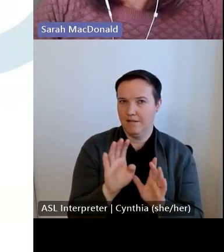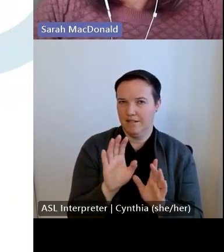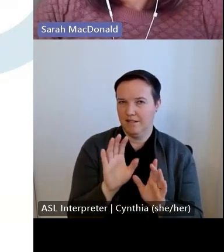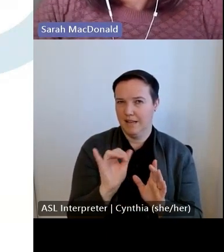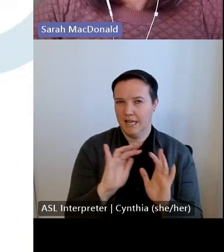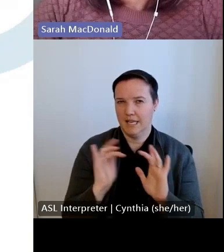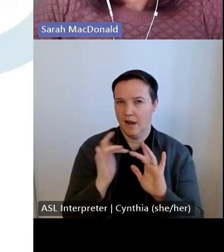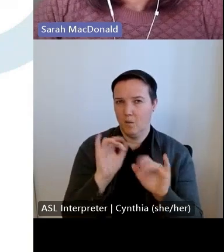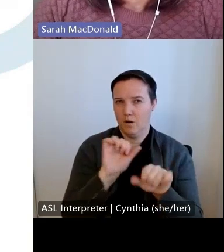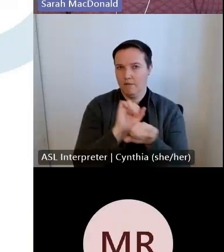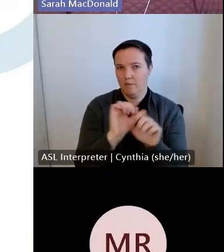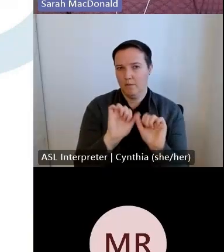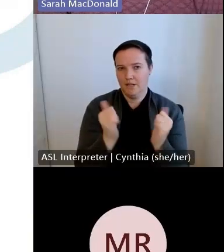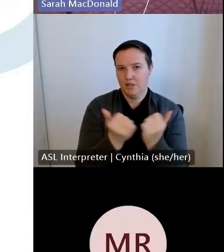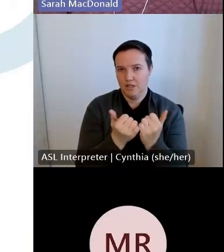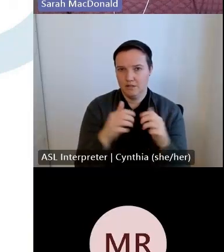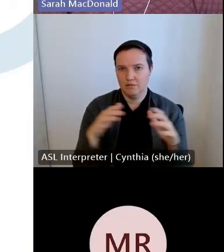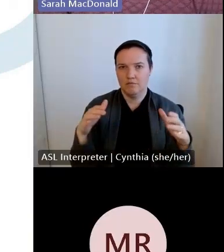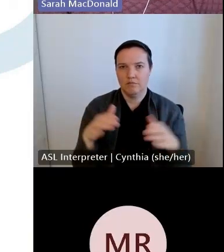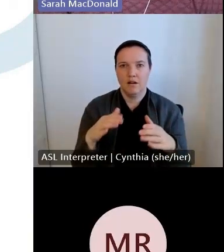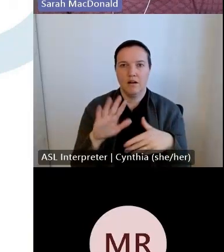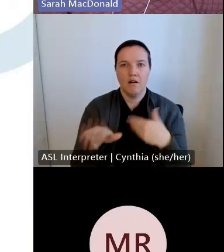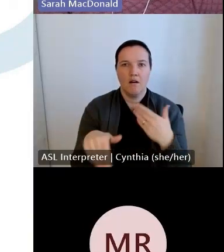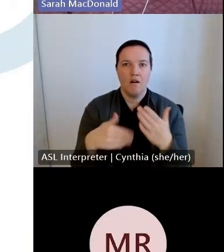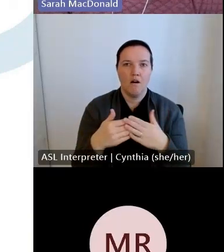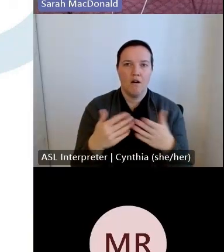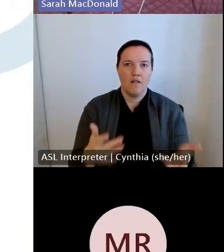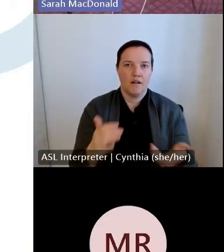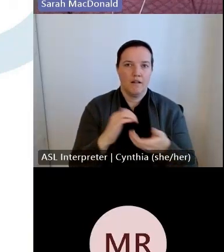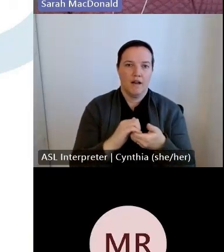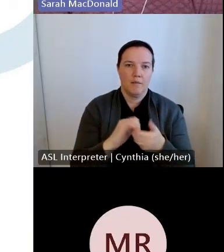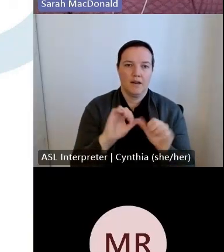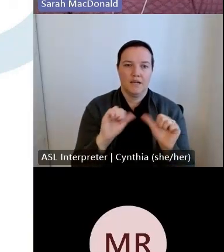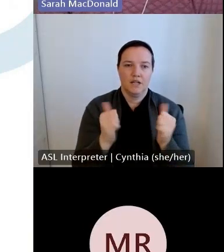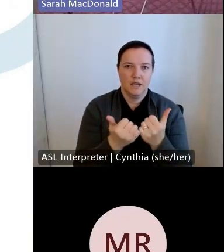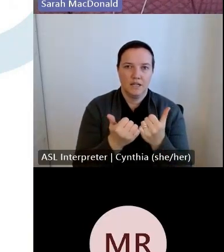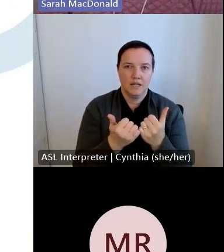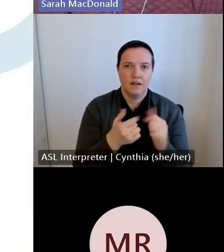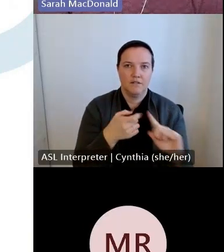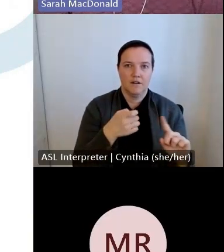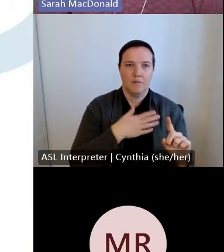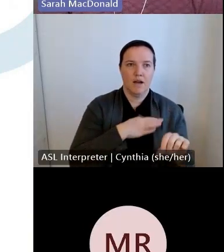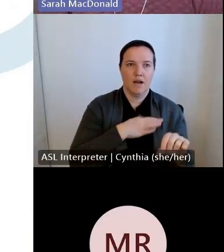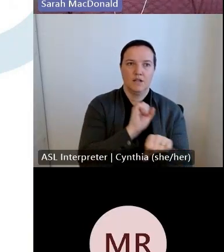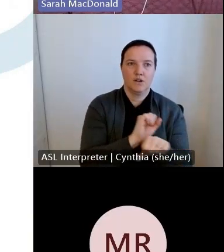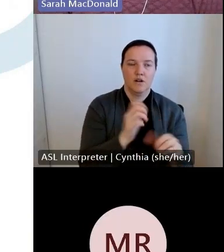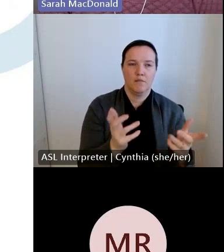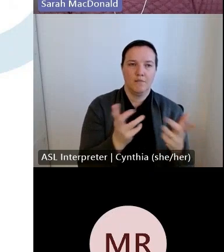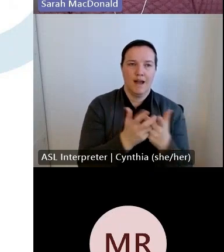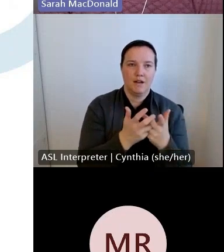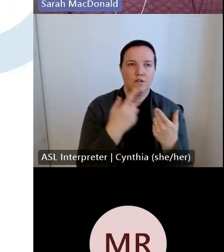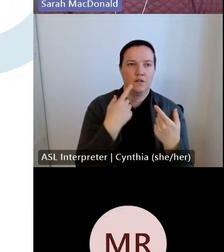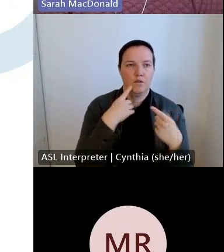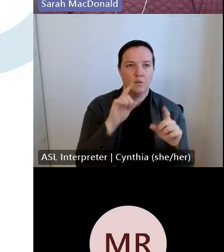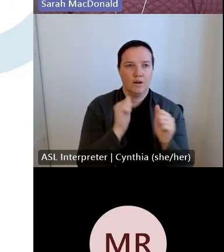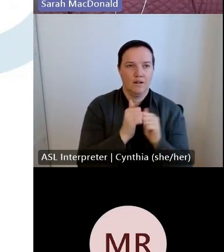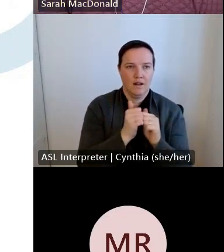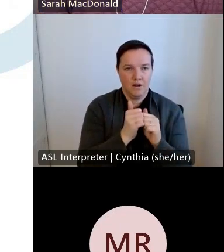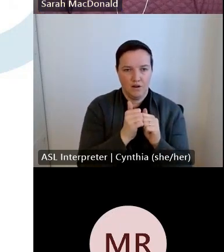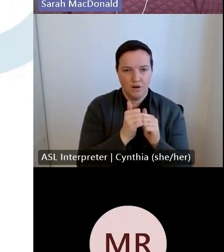employment agencies so that all the collaborating agencies under My Job Match are really working